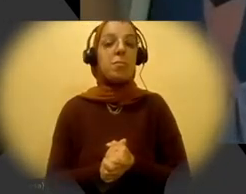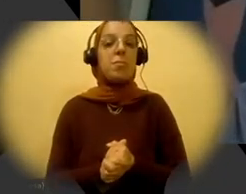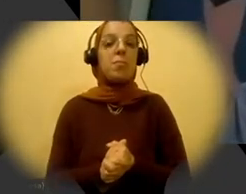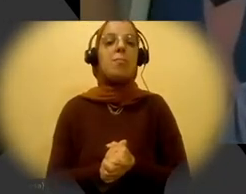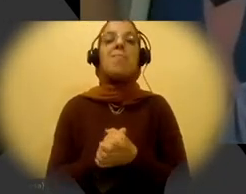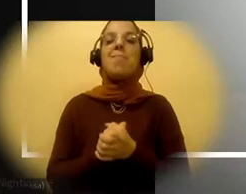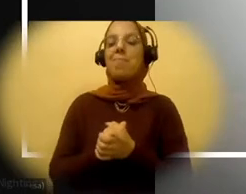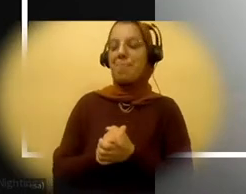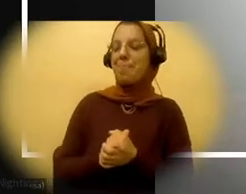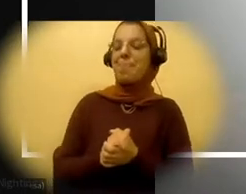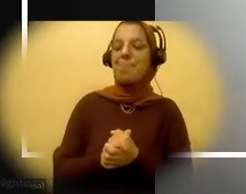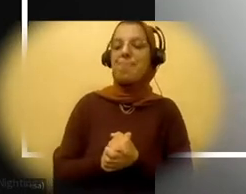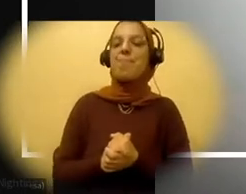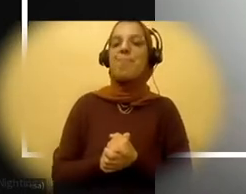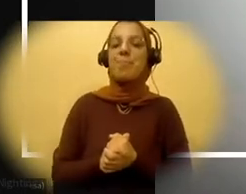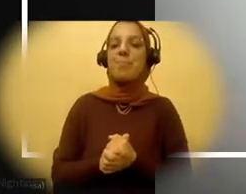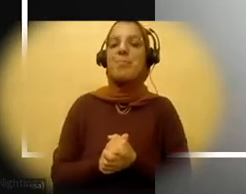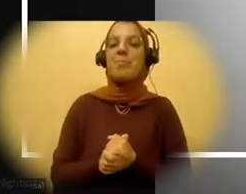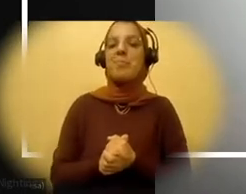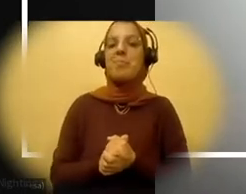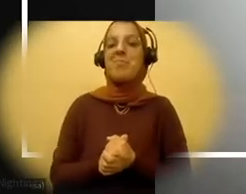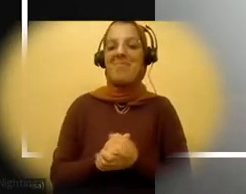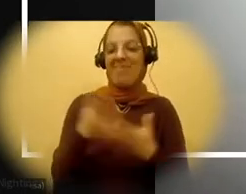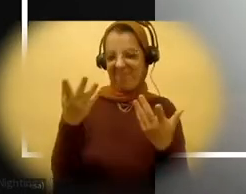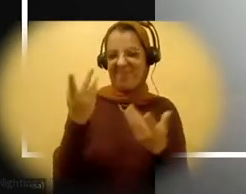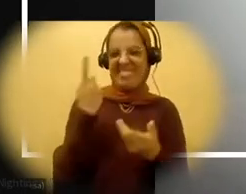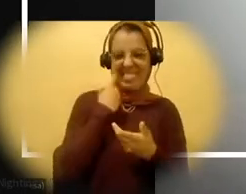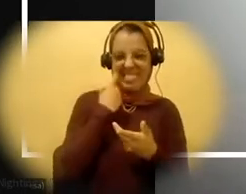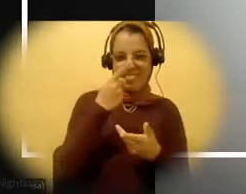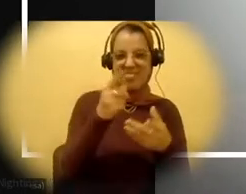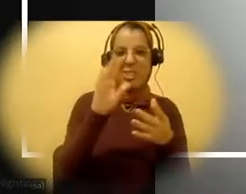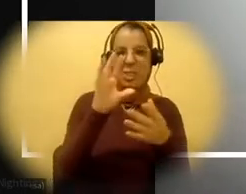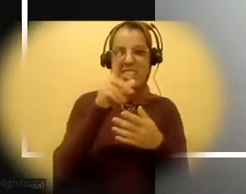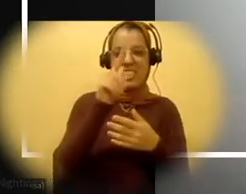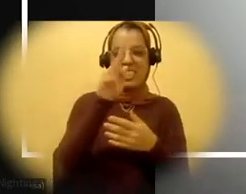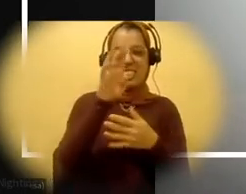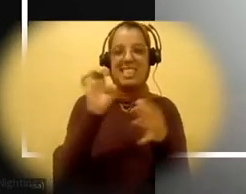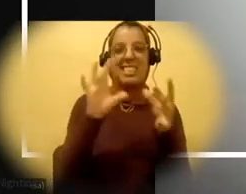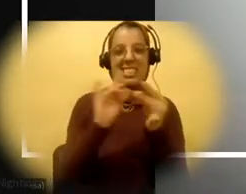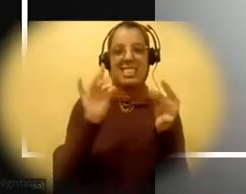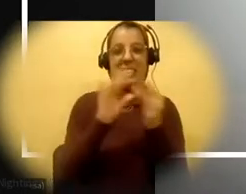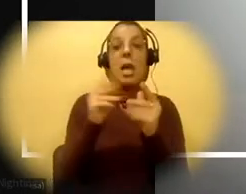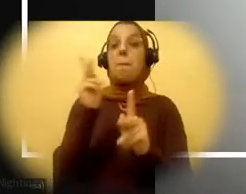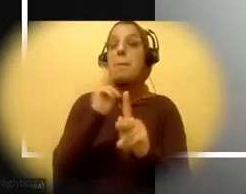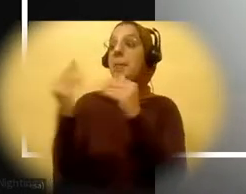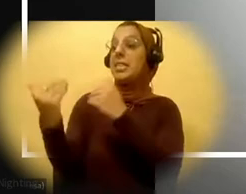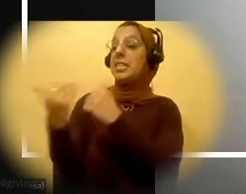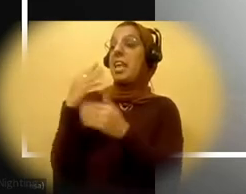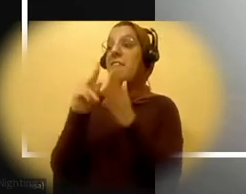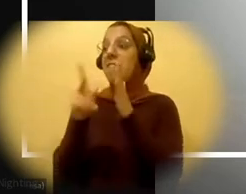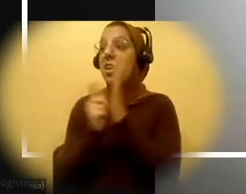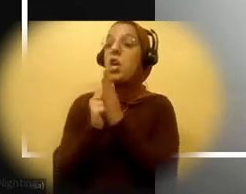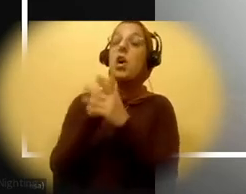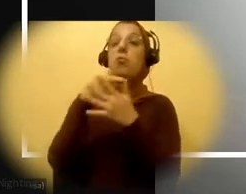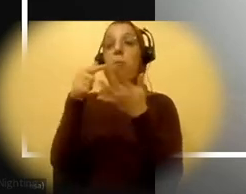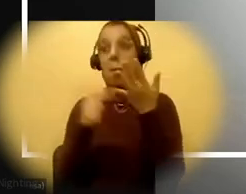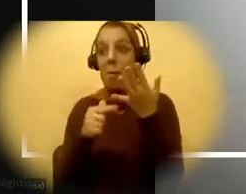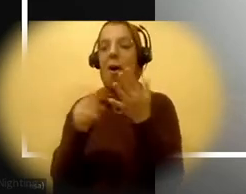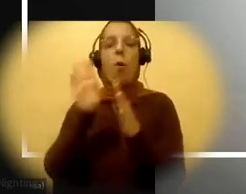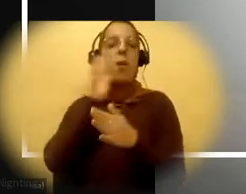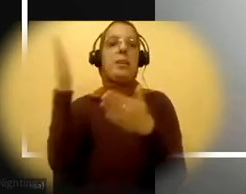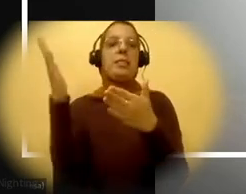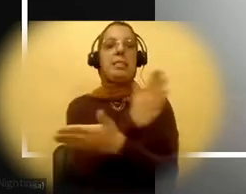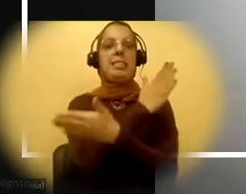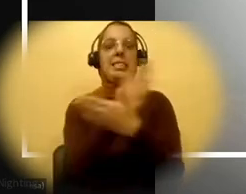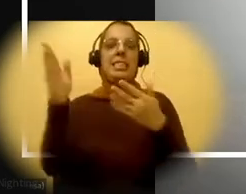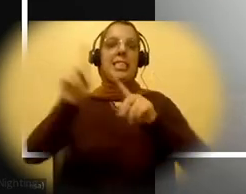So like what you said, there is going to be a whole lot of variety from all different walks of life. And